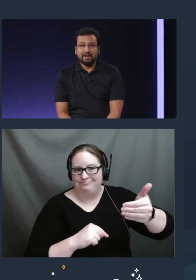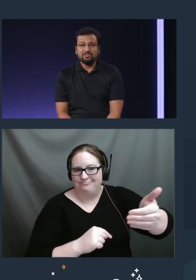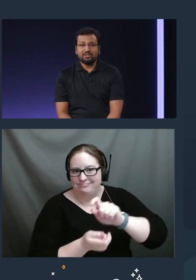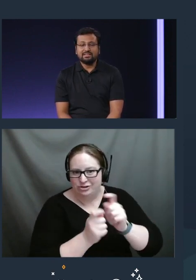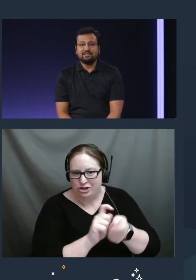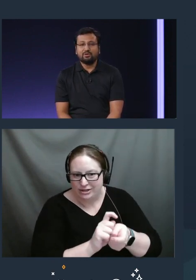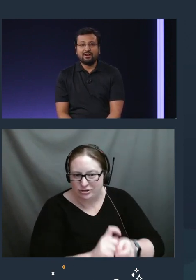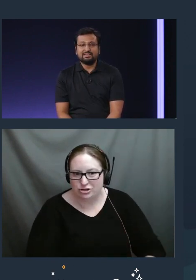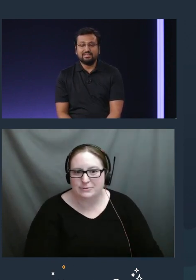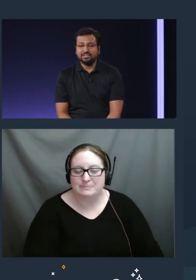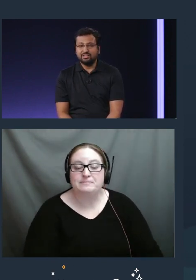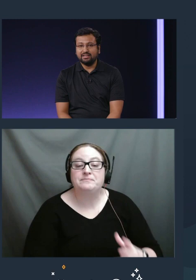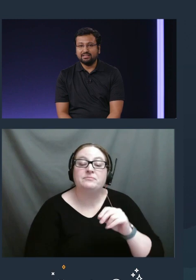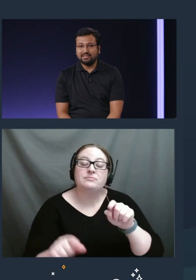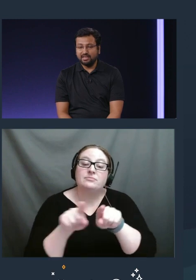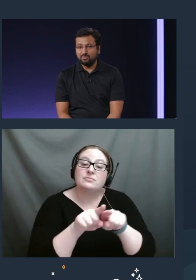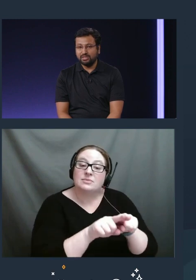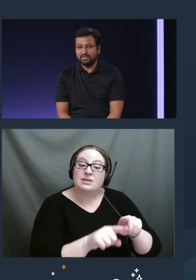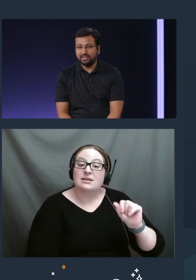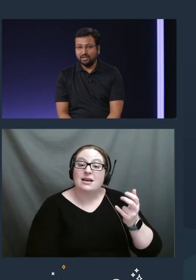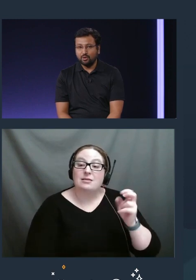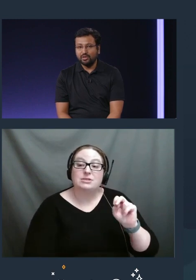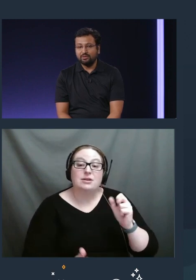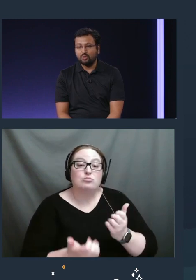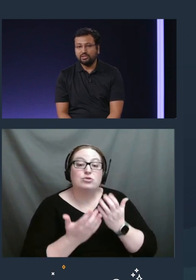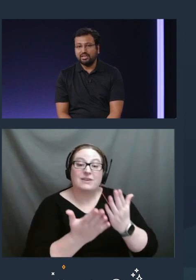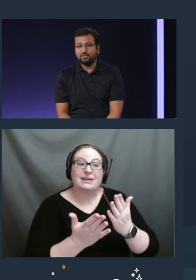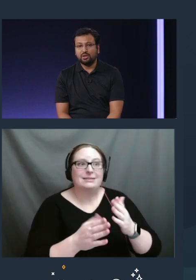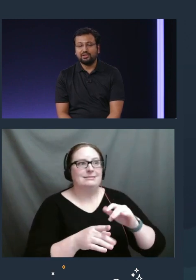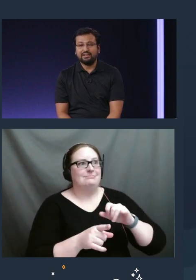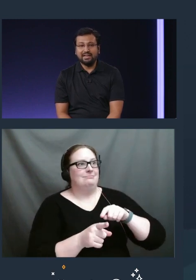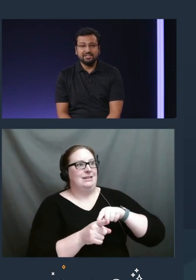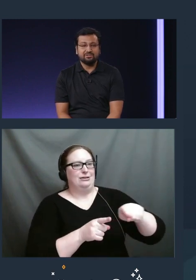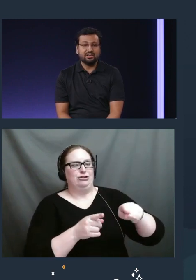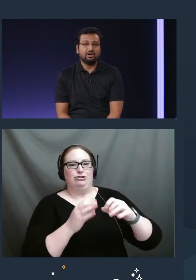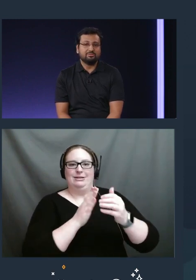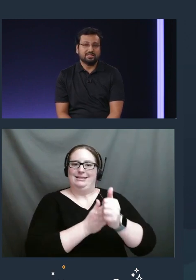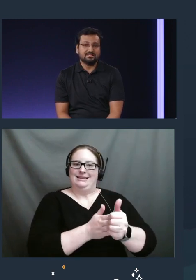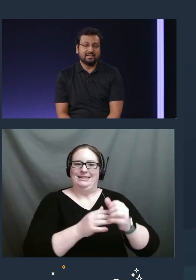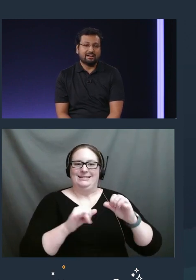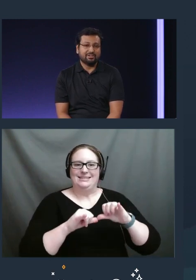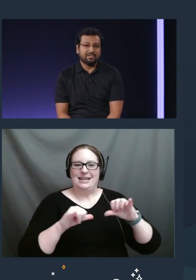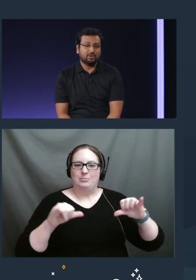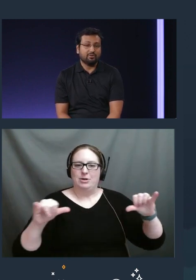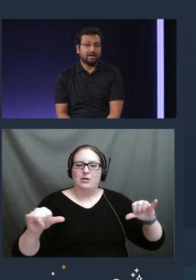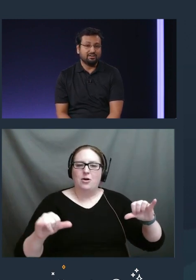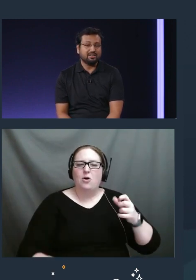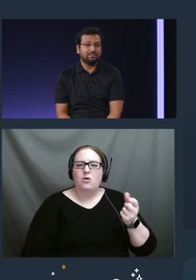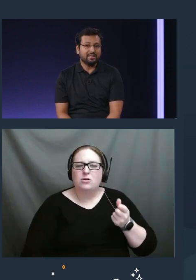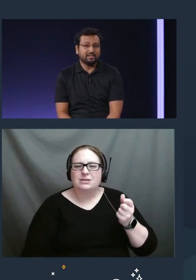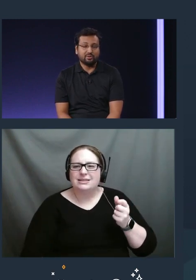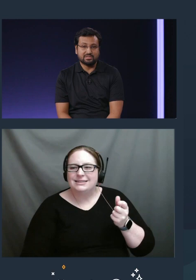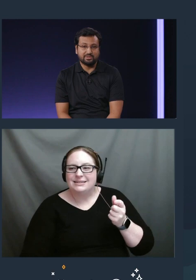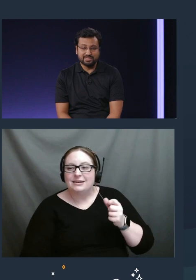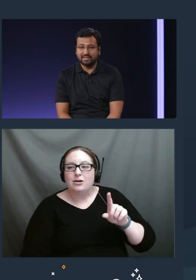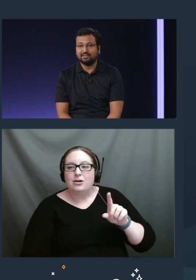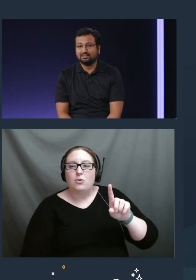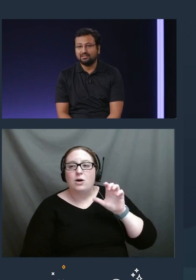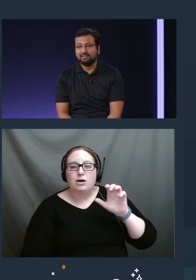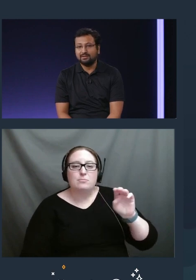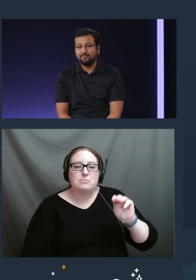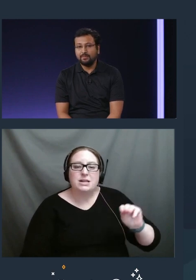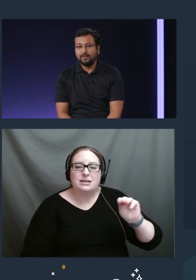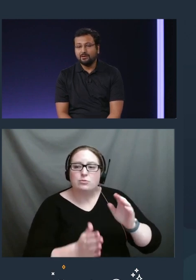Similarly, Amazon S3 provides industry-leading scalability, holding more than 280 trillion objects and averaging over 100 million requests per